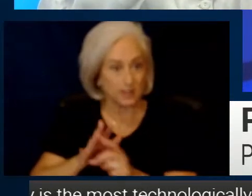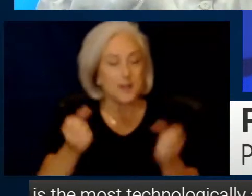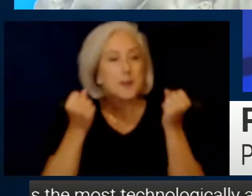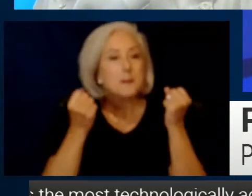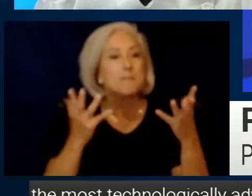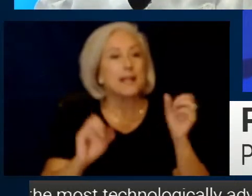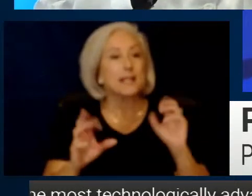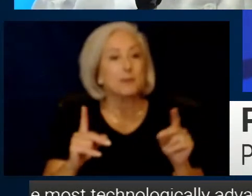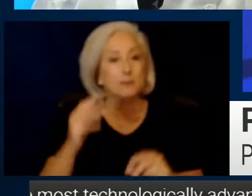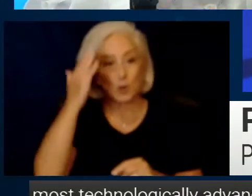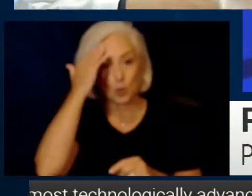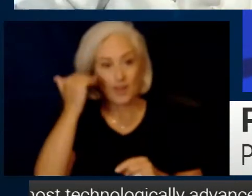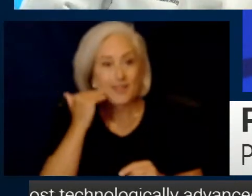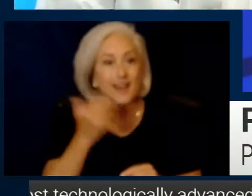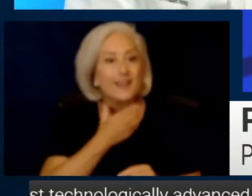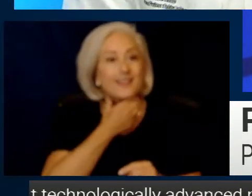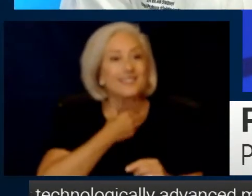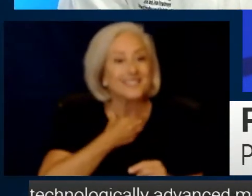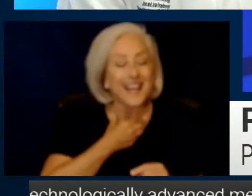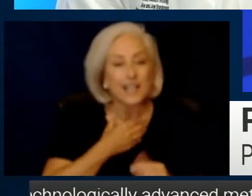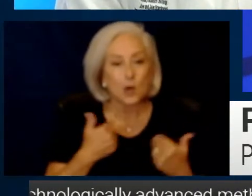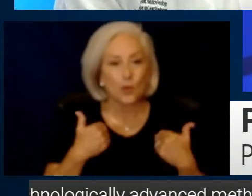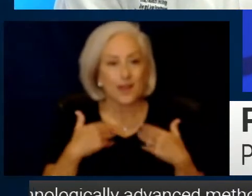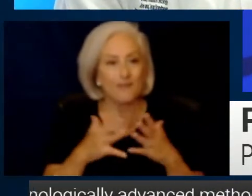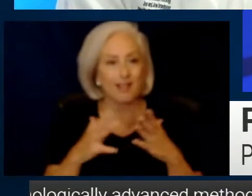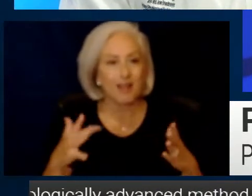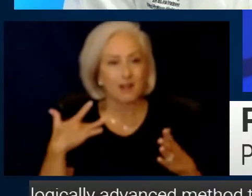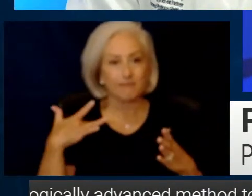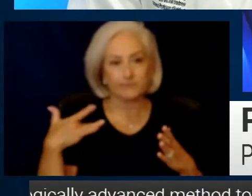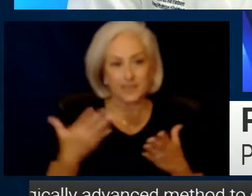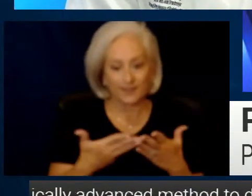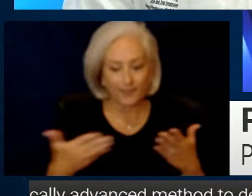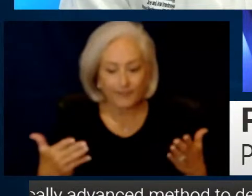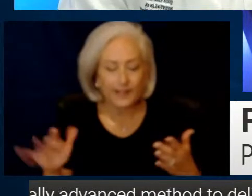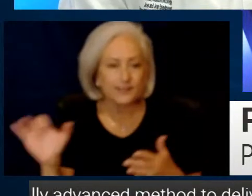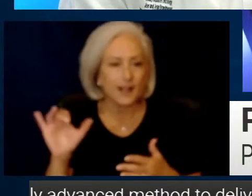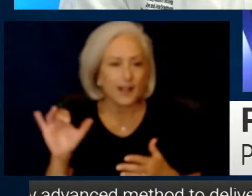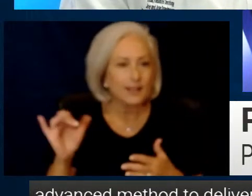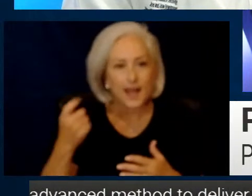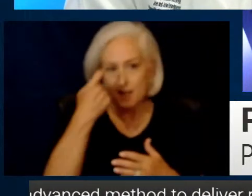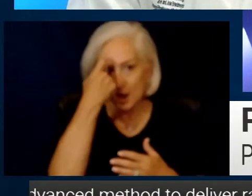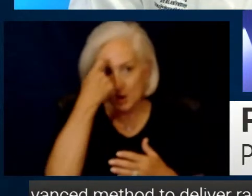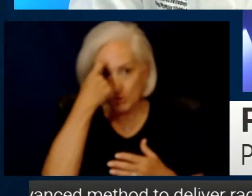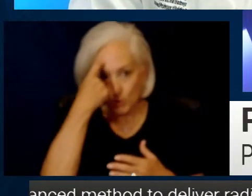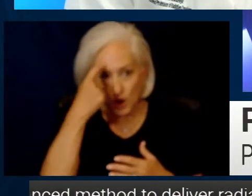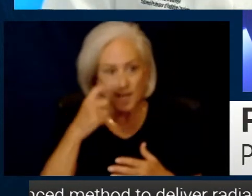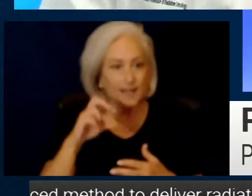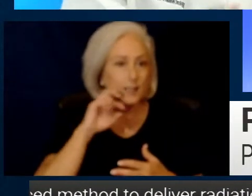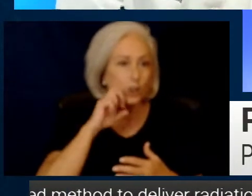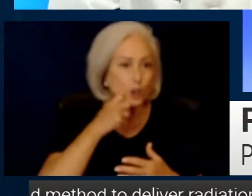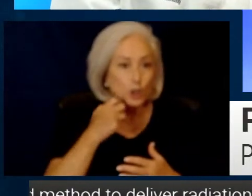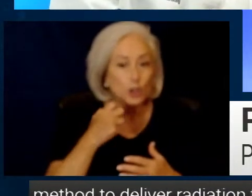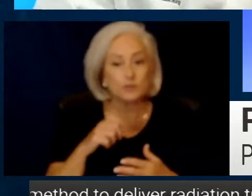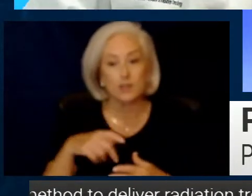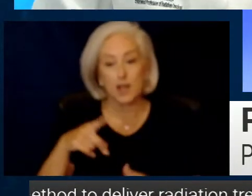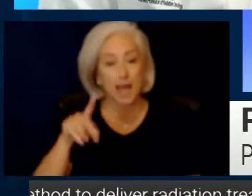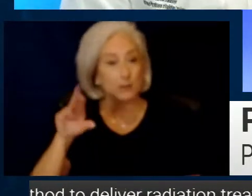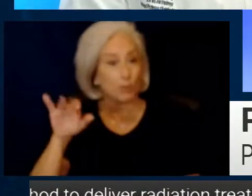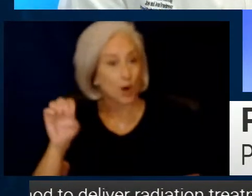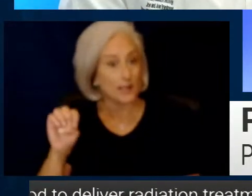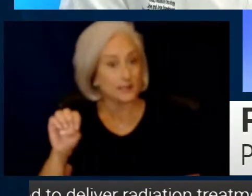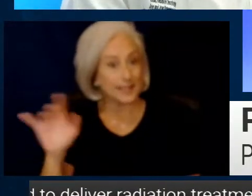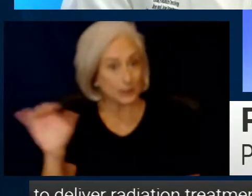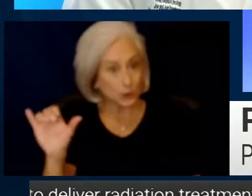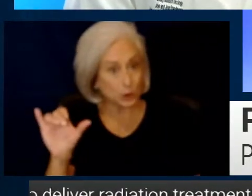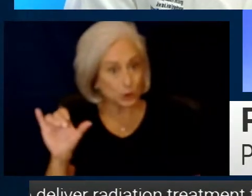there's a lot of sensitive structures like nerves and brain. But we've also treated prostate and other indications as well. And so it's a broad indication,